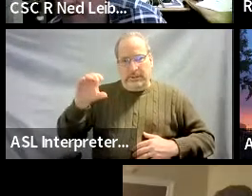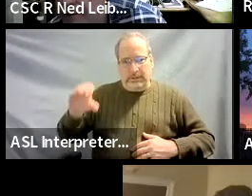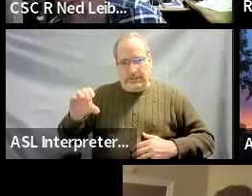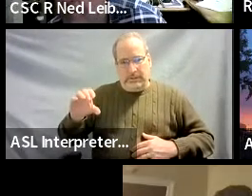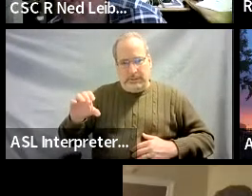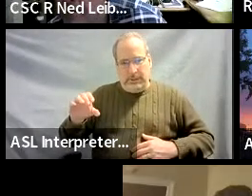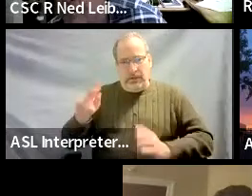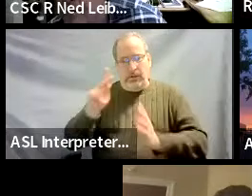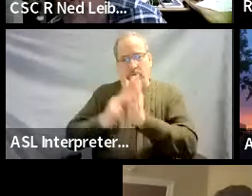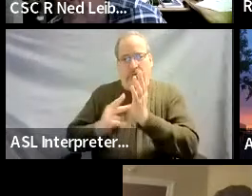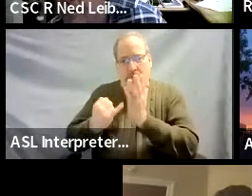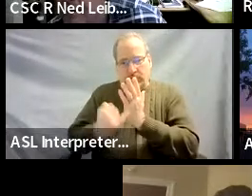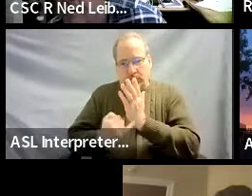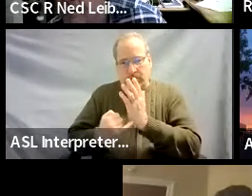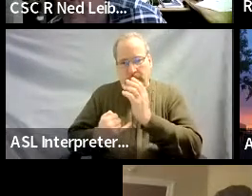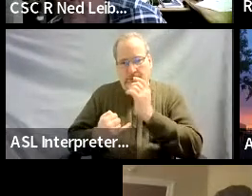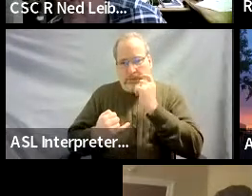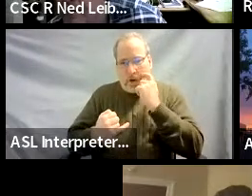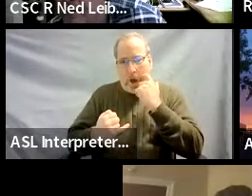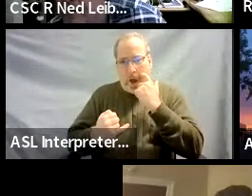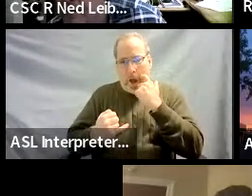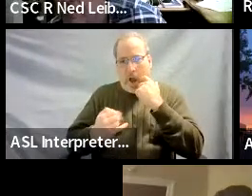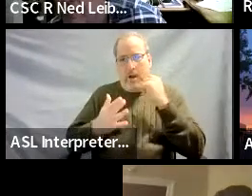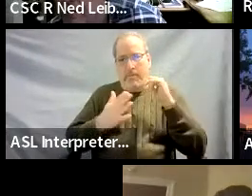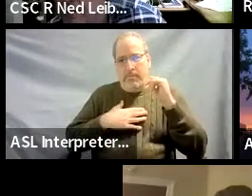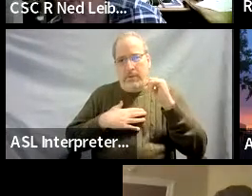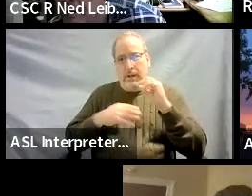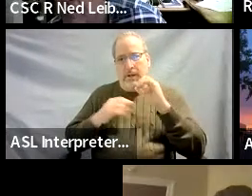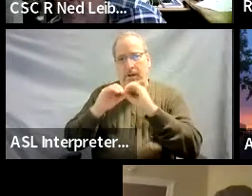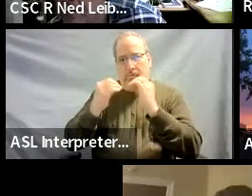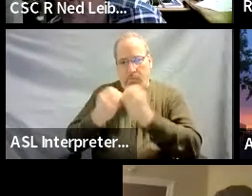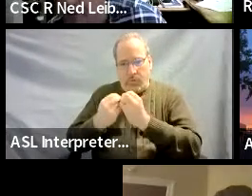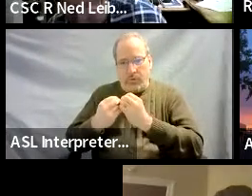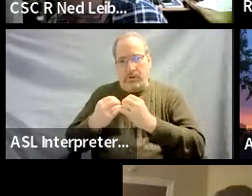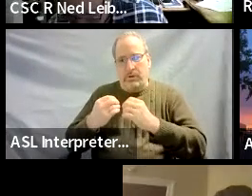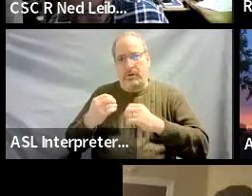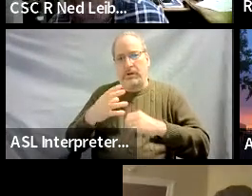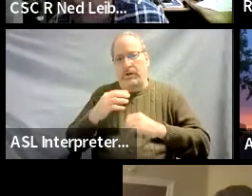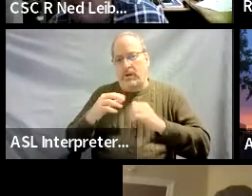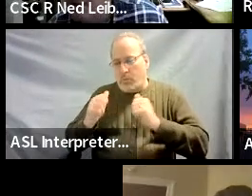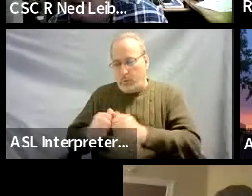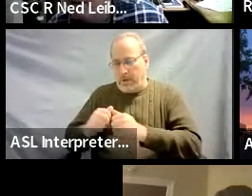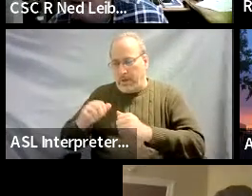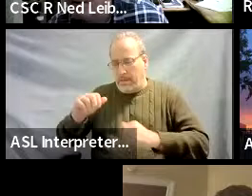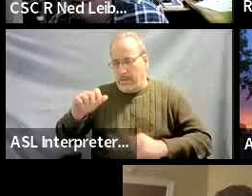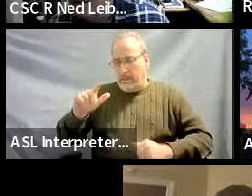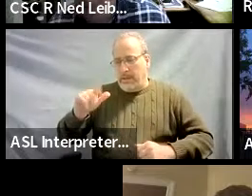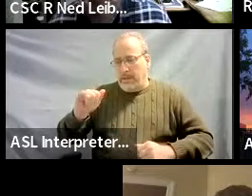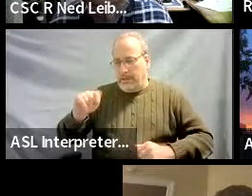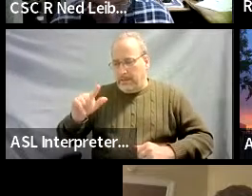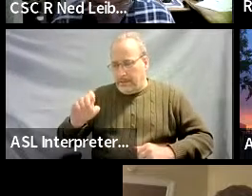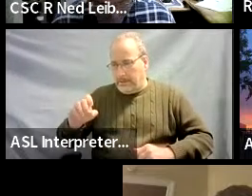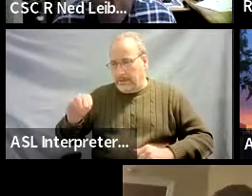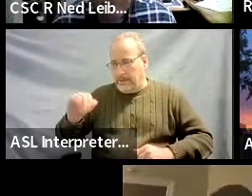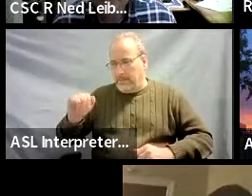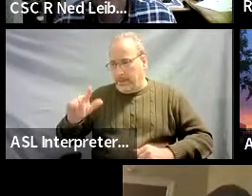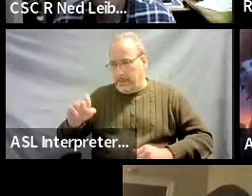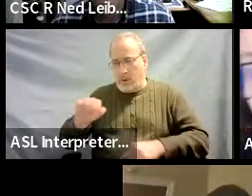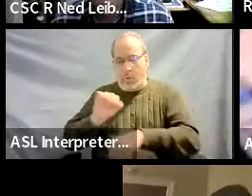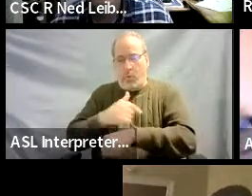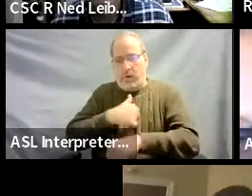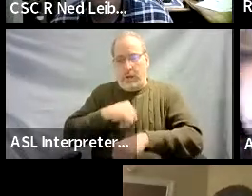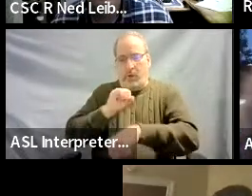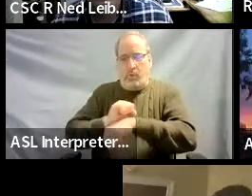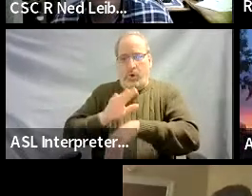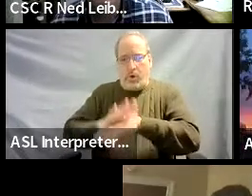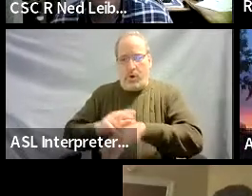on that my organization Puentes, along with Little Manila, is working on